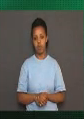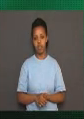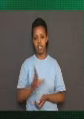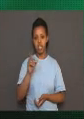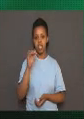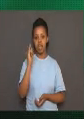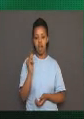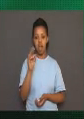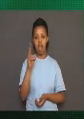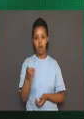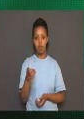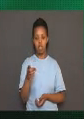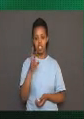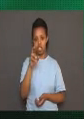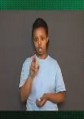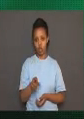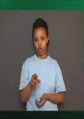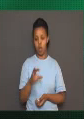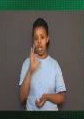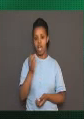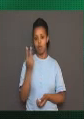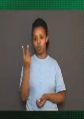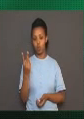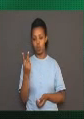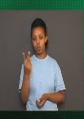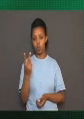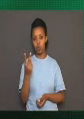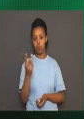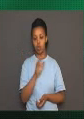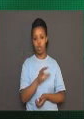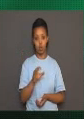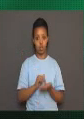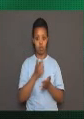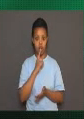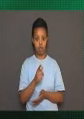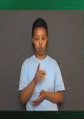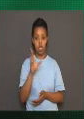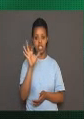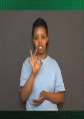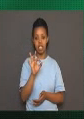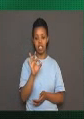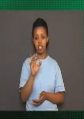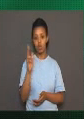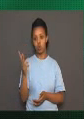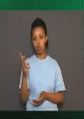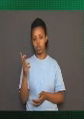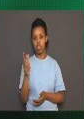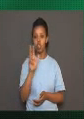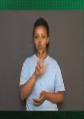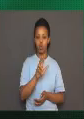The dihybrid ratio of the F2 offspring is 9:3